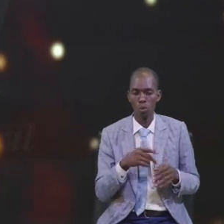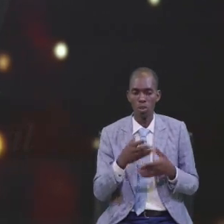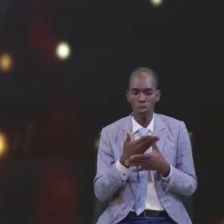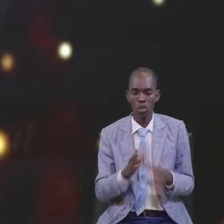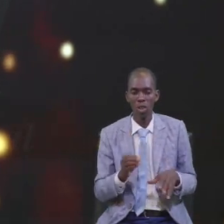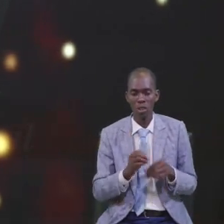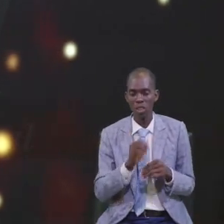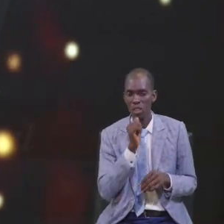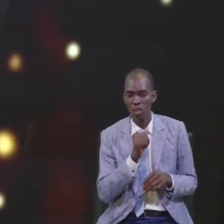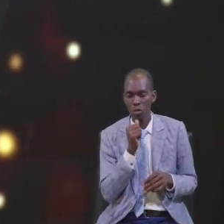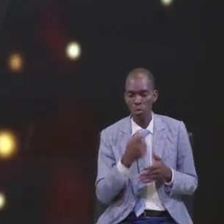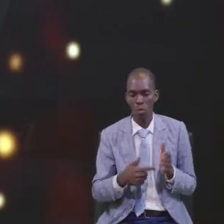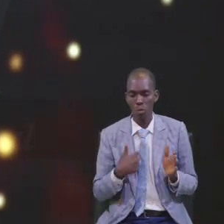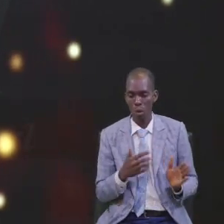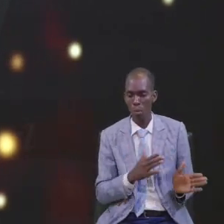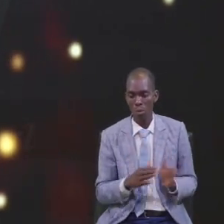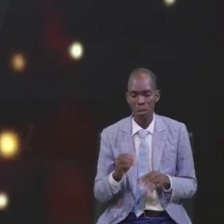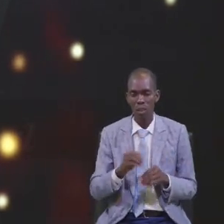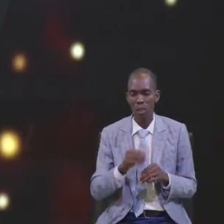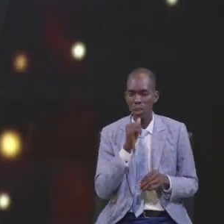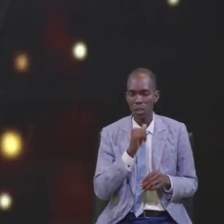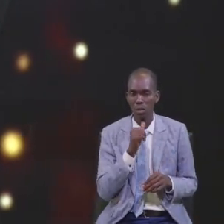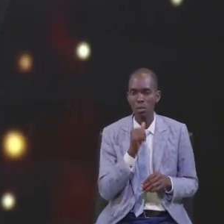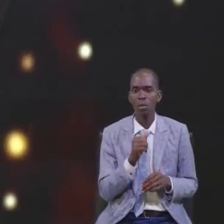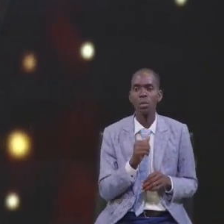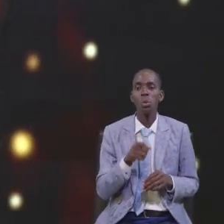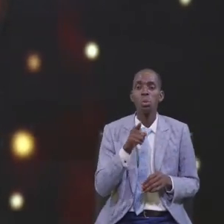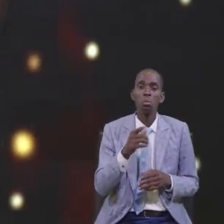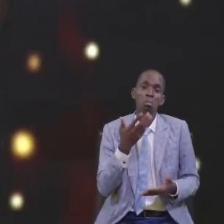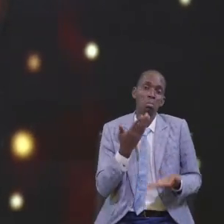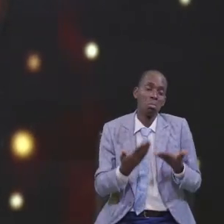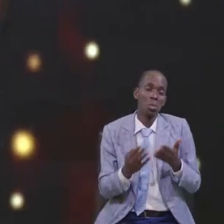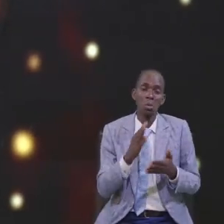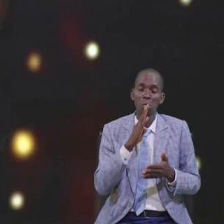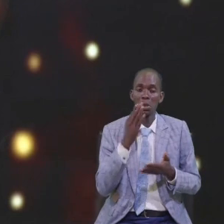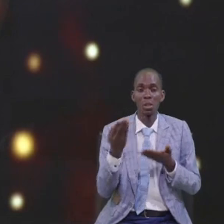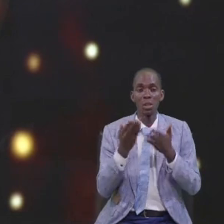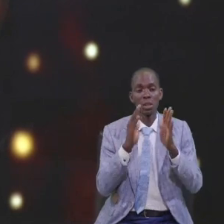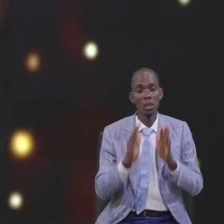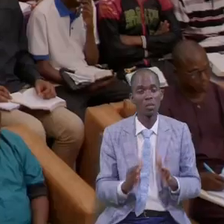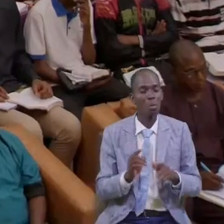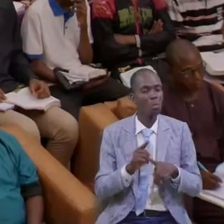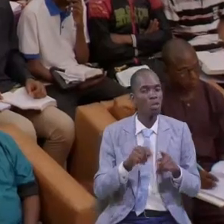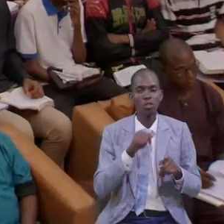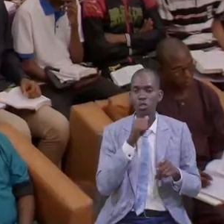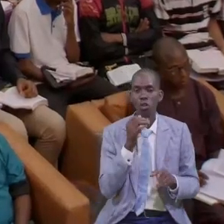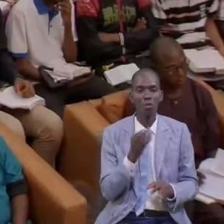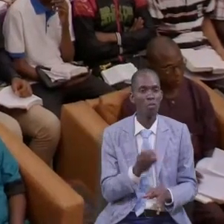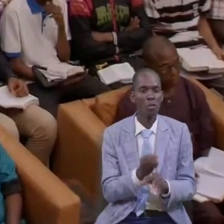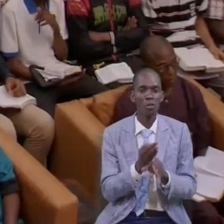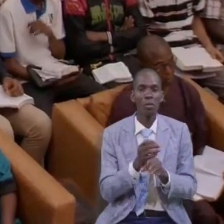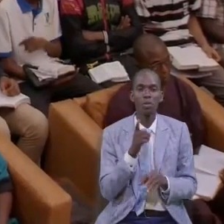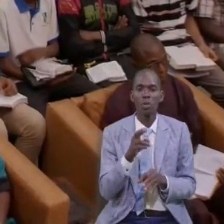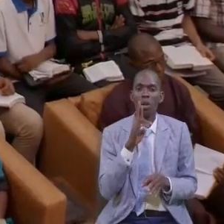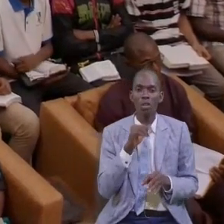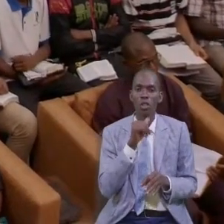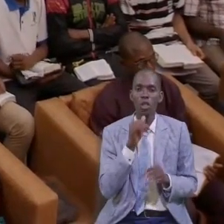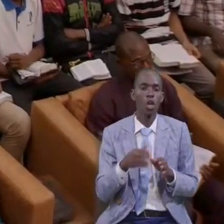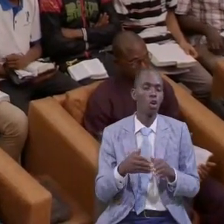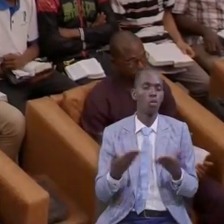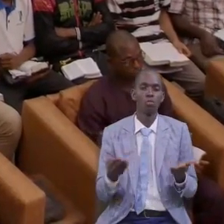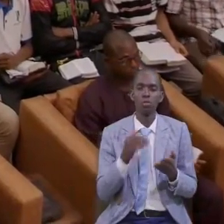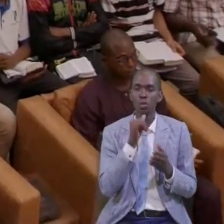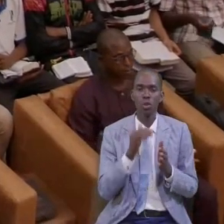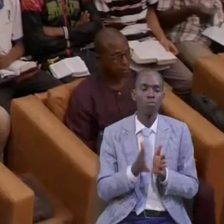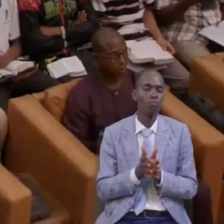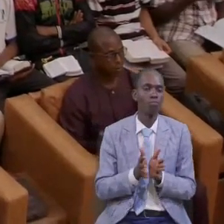planning together in the secret. You might be a servant, but unfaithful. You're not transparent. And